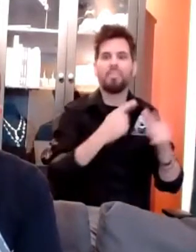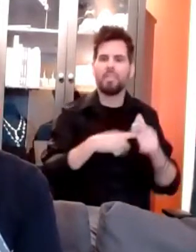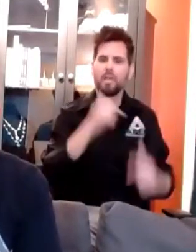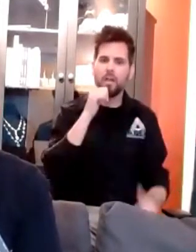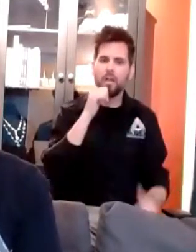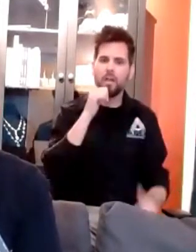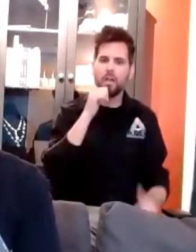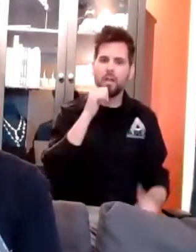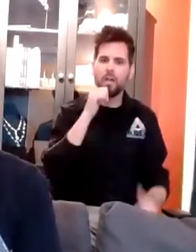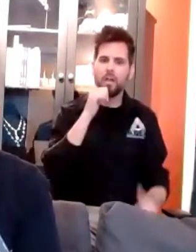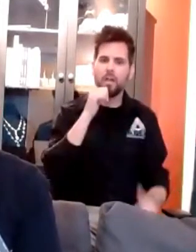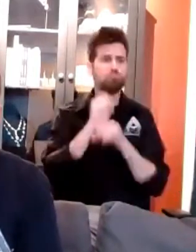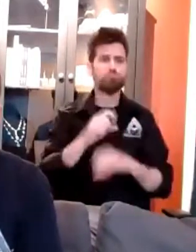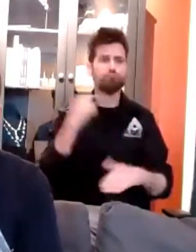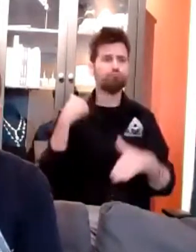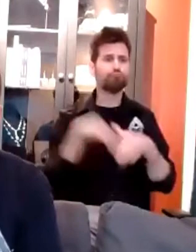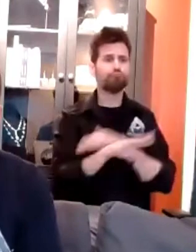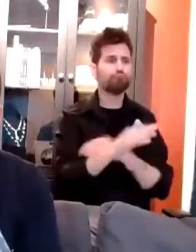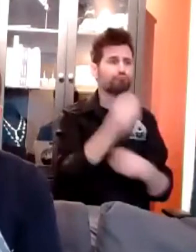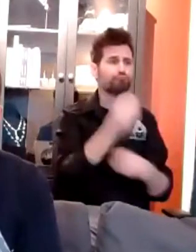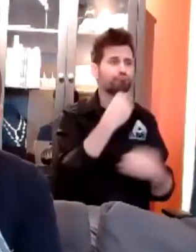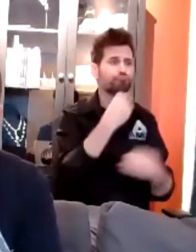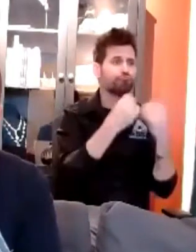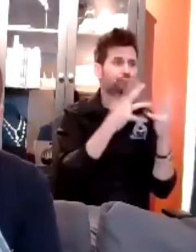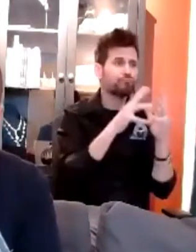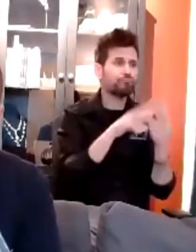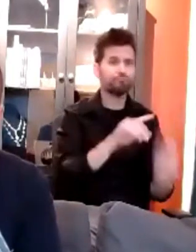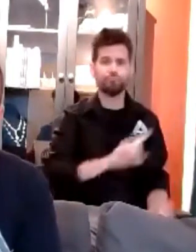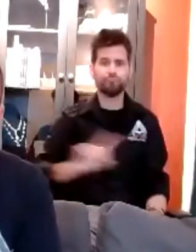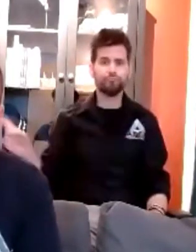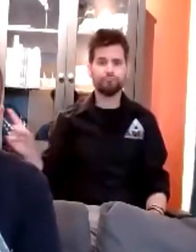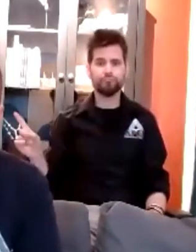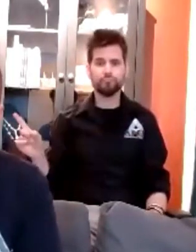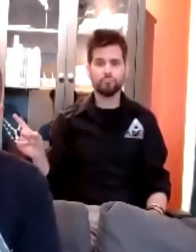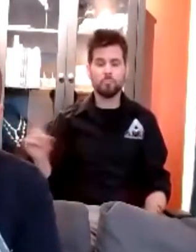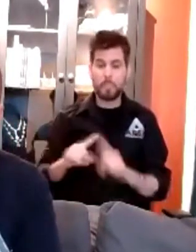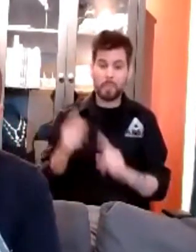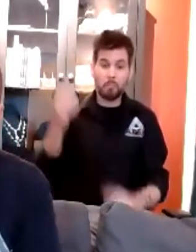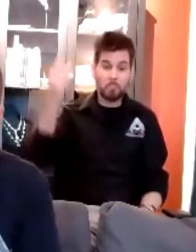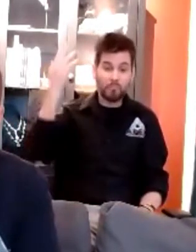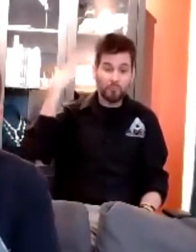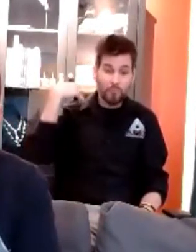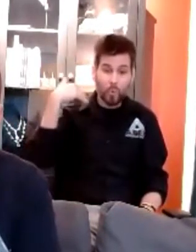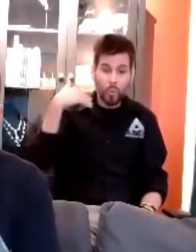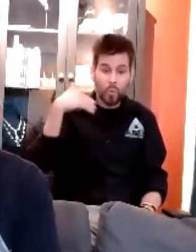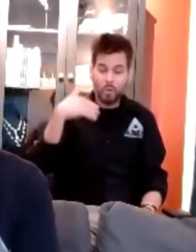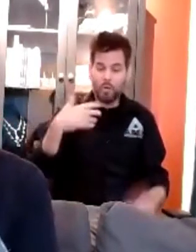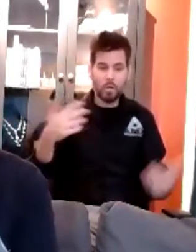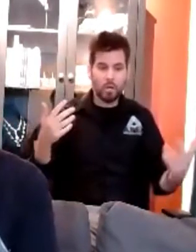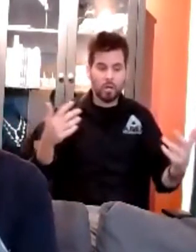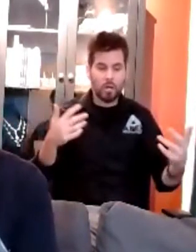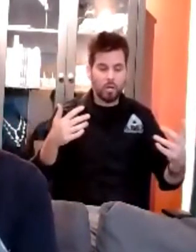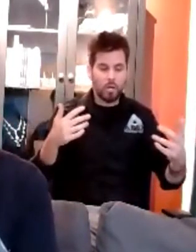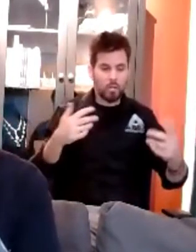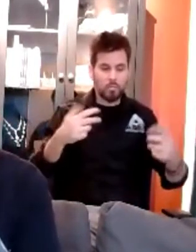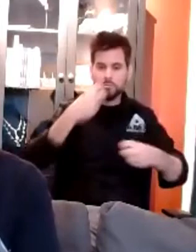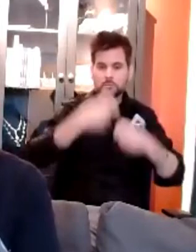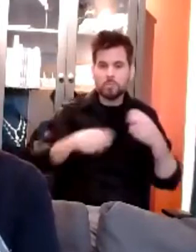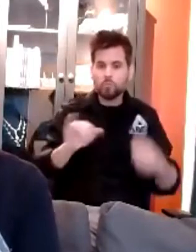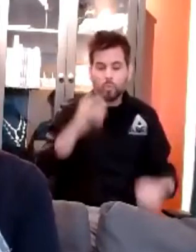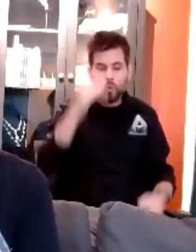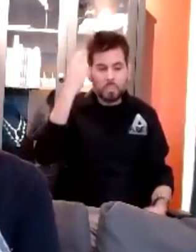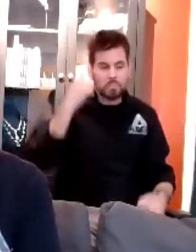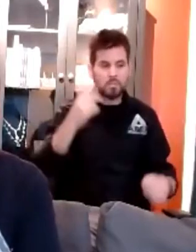with Kona at the time, and we would have to leash them to feed them because they would go for each other's food, and that would start a big